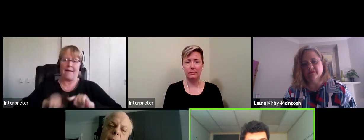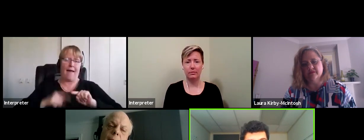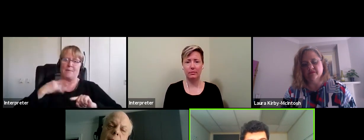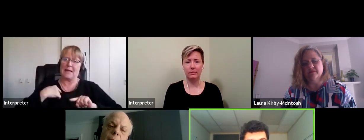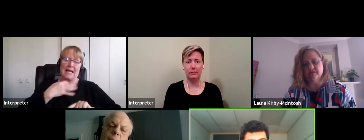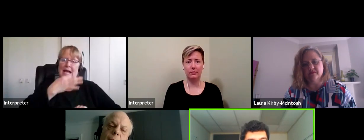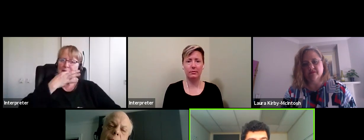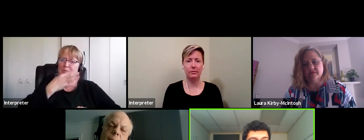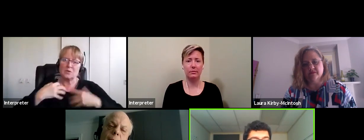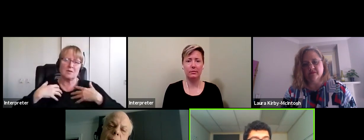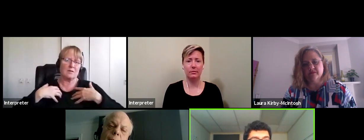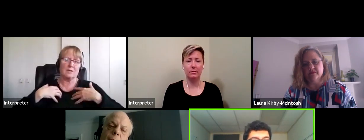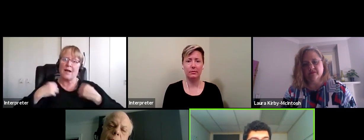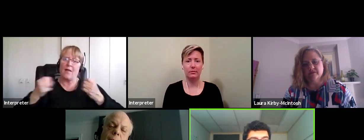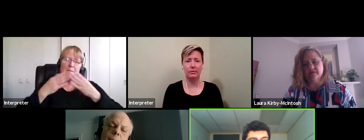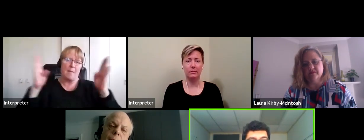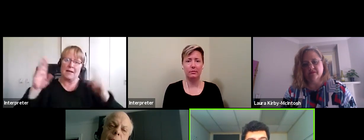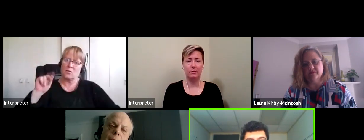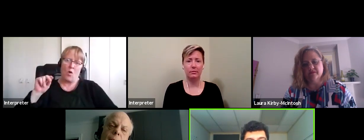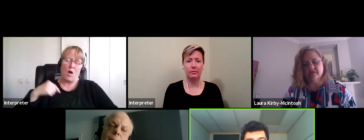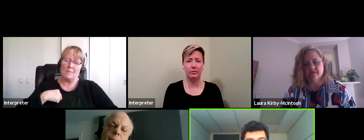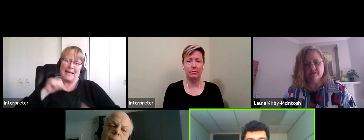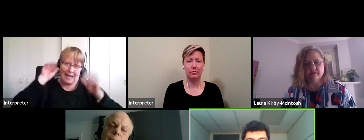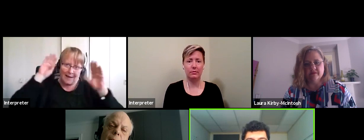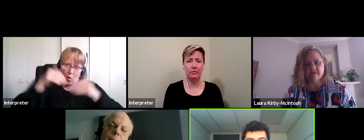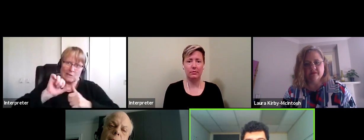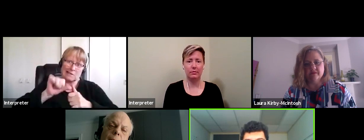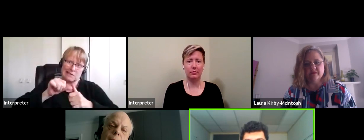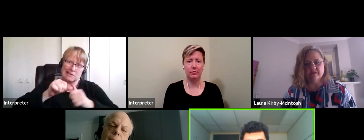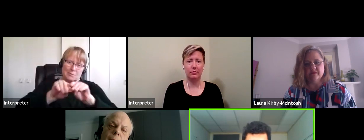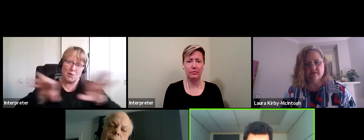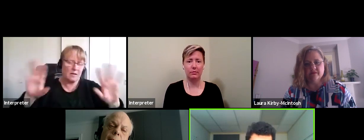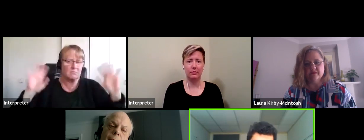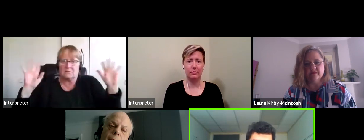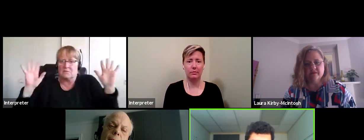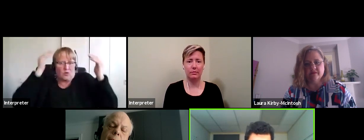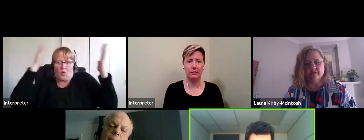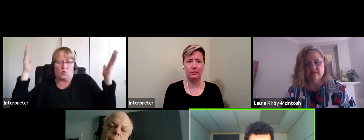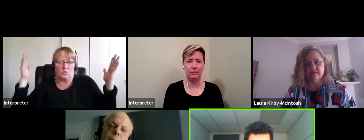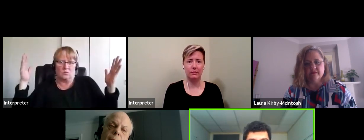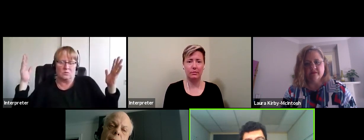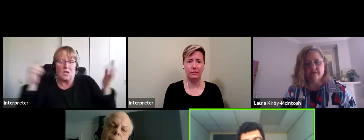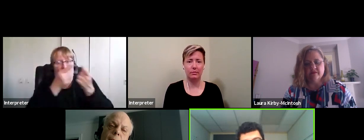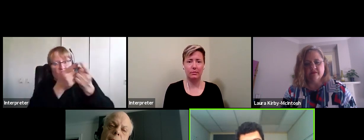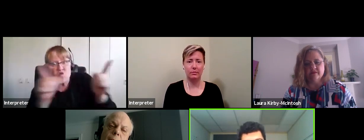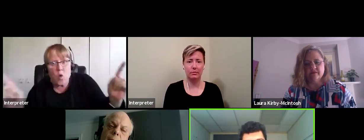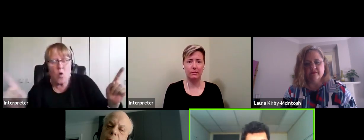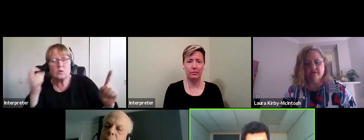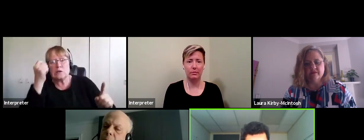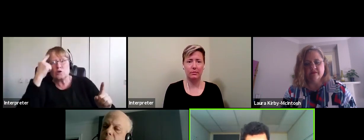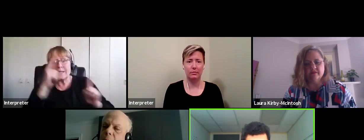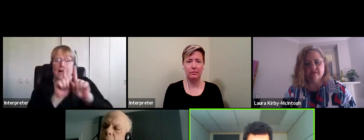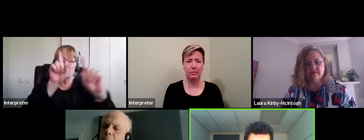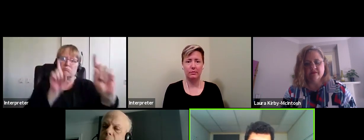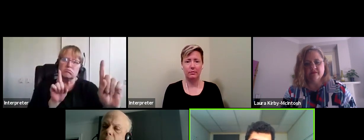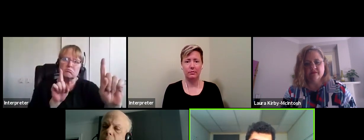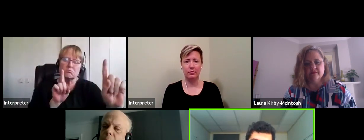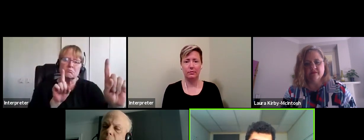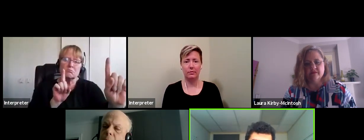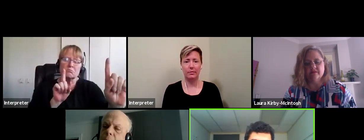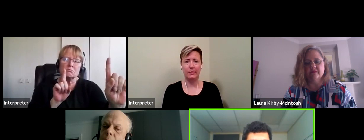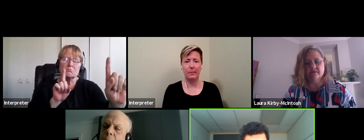or an epidemiologist, but smart people who know how to work with the social distancing, the 6 feet apart and all that kind